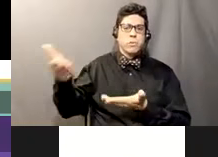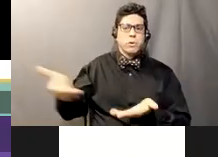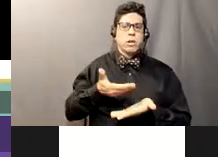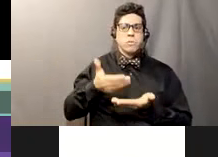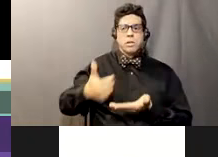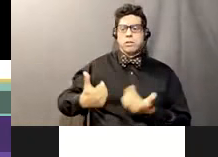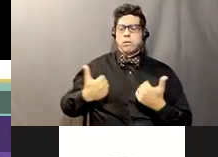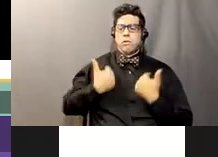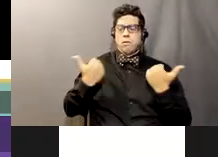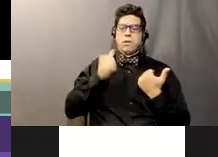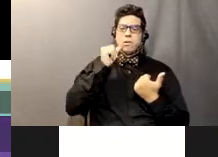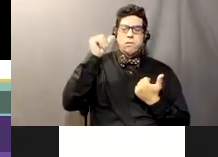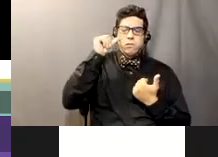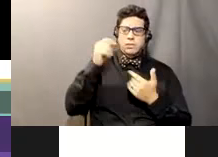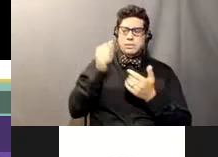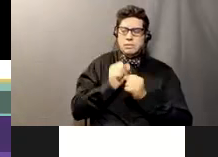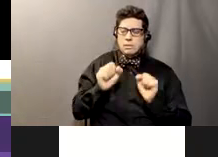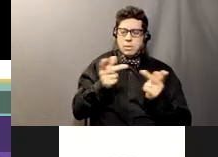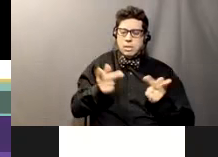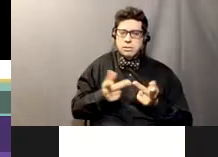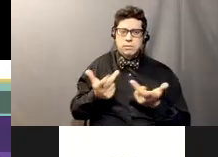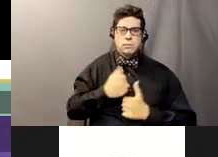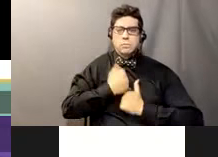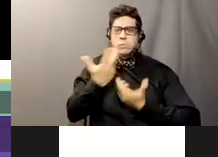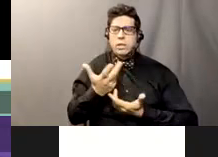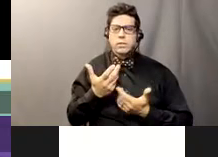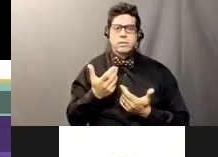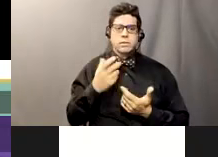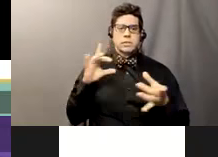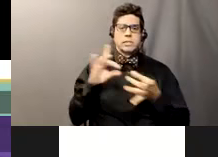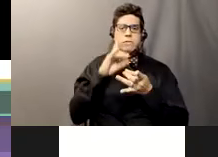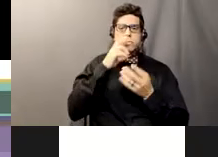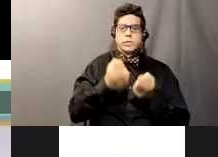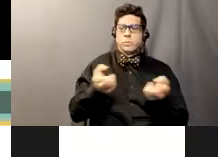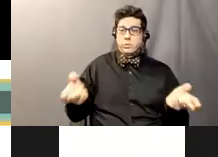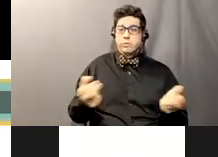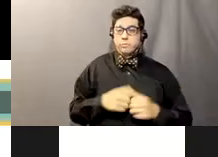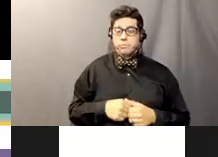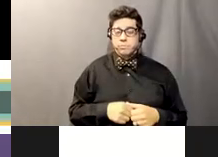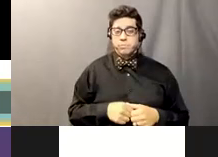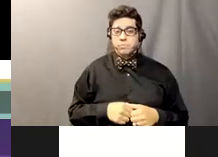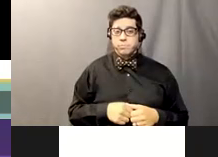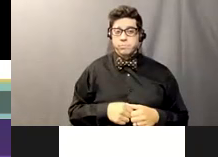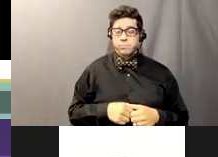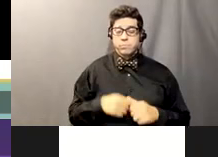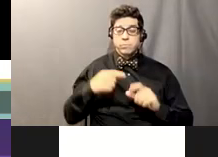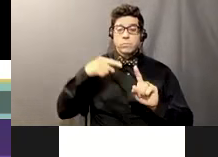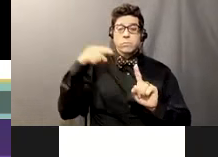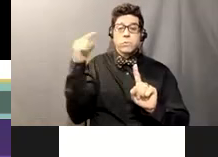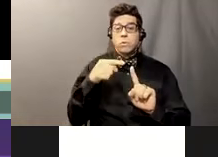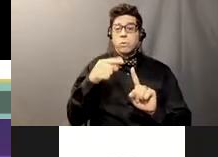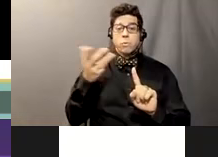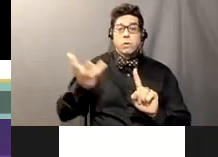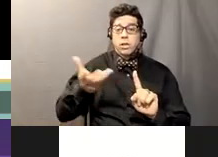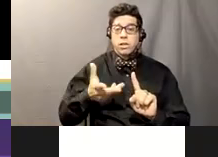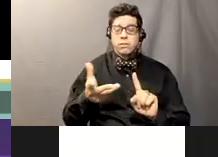space where they can express themselves, find support, and get connected to resources. The aim of these activities and lesson plans is to support and